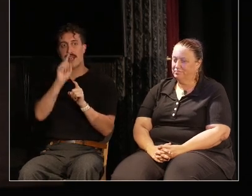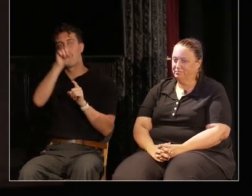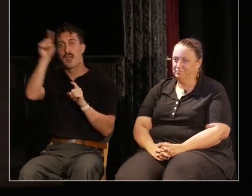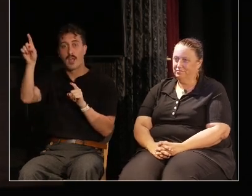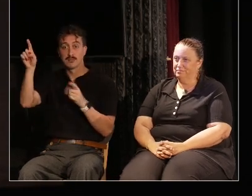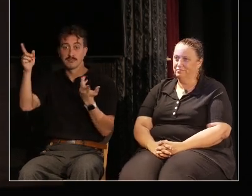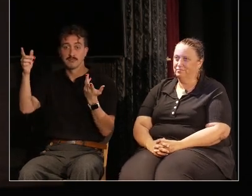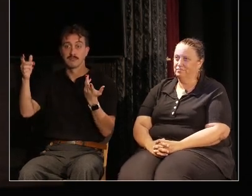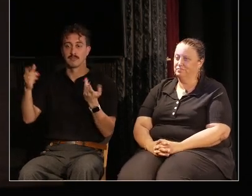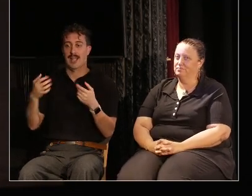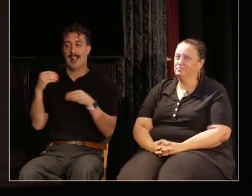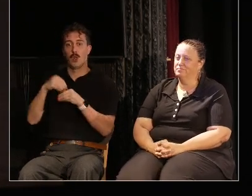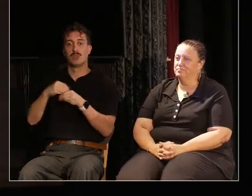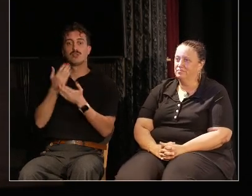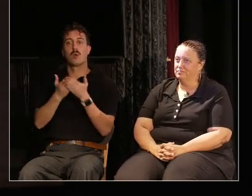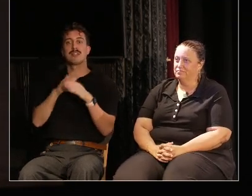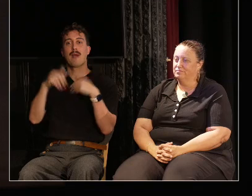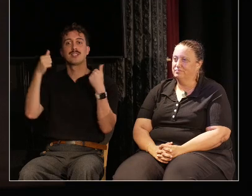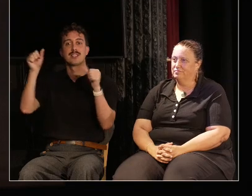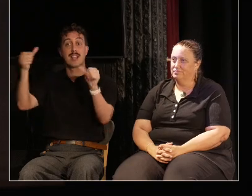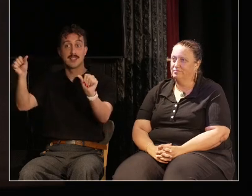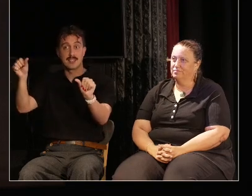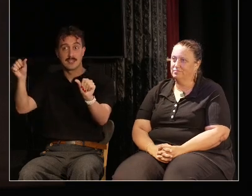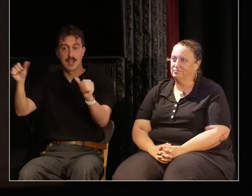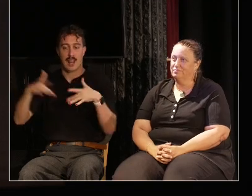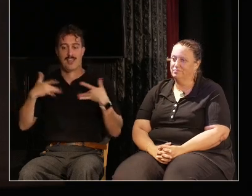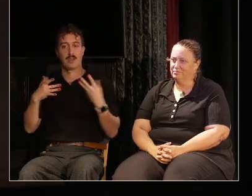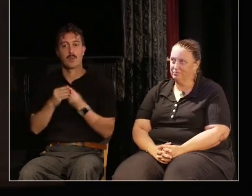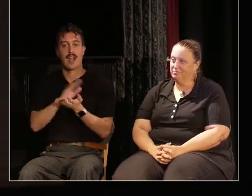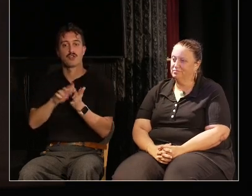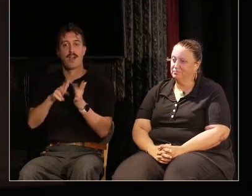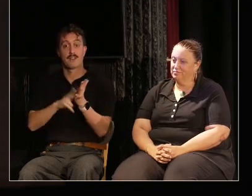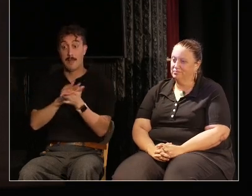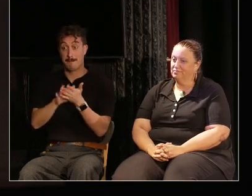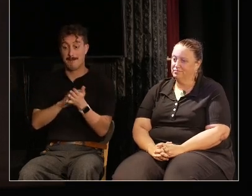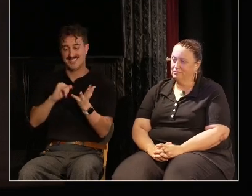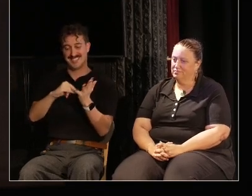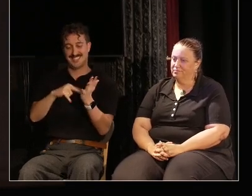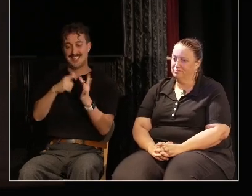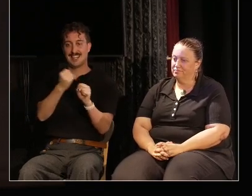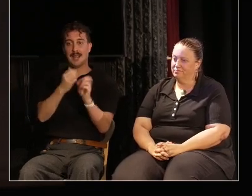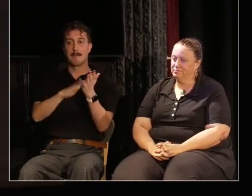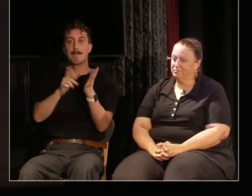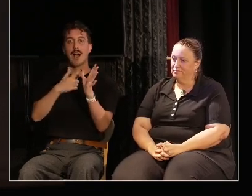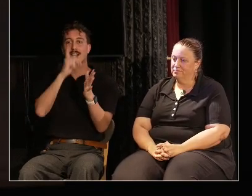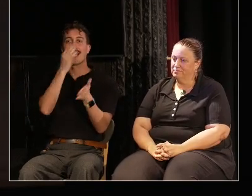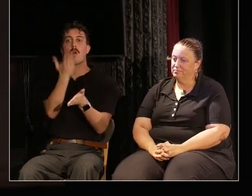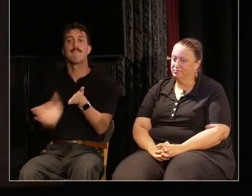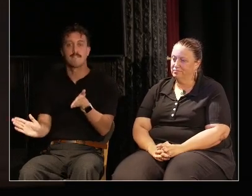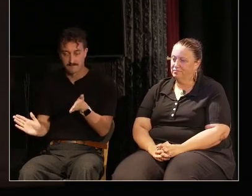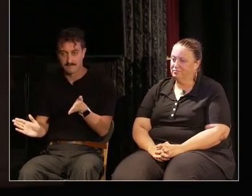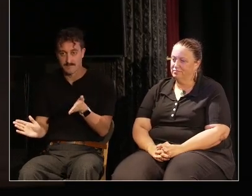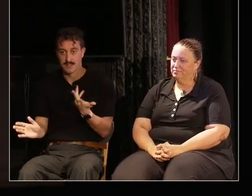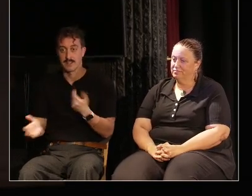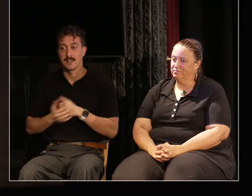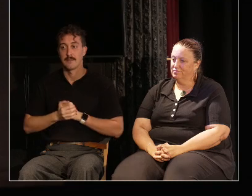for HIV, because I think that will help lessen the stigma. I think if people realise that it's barely transmitted at all in this country, people will lose